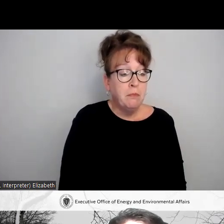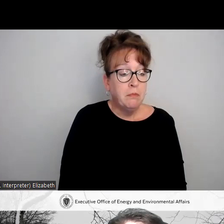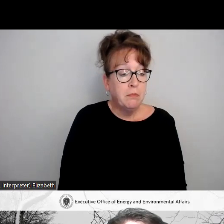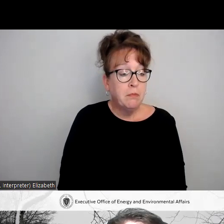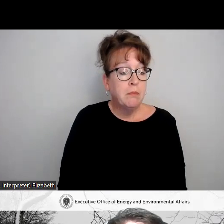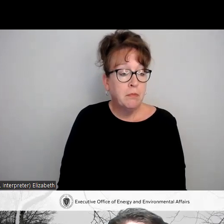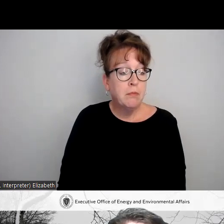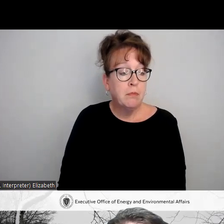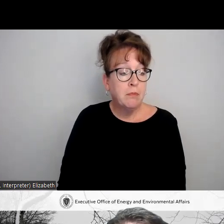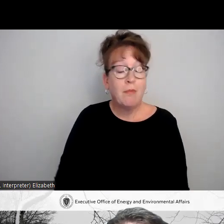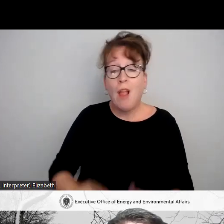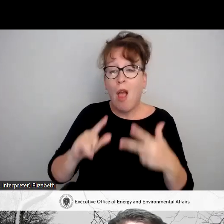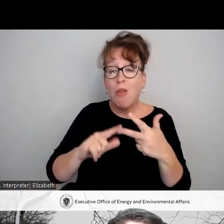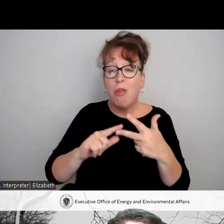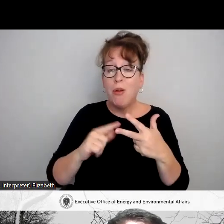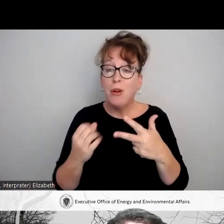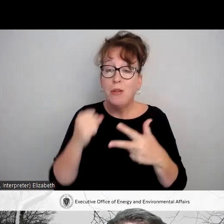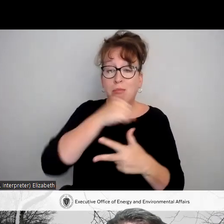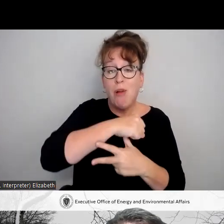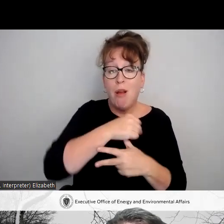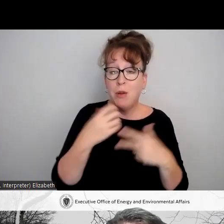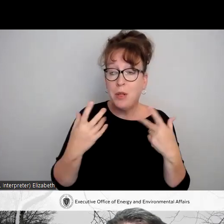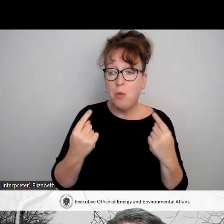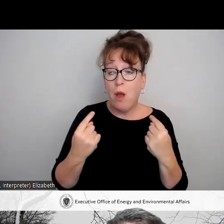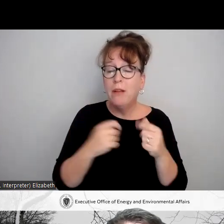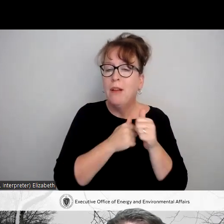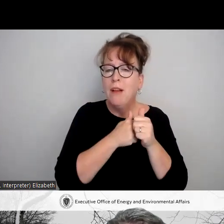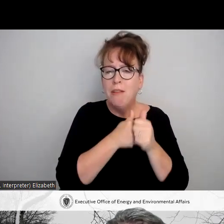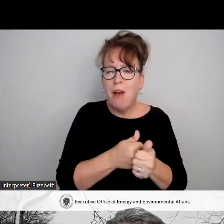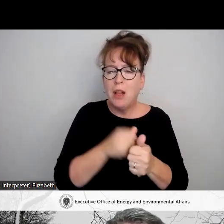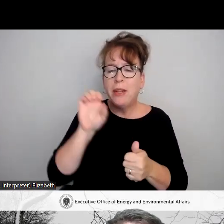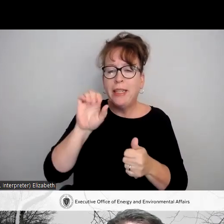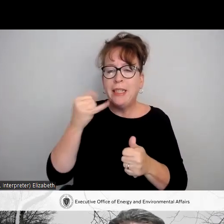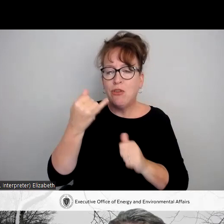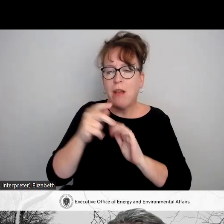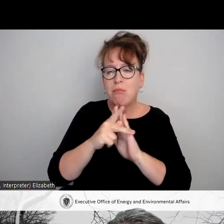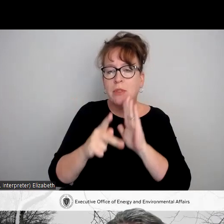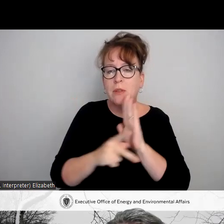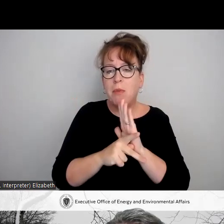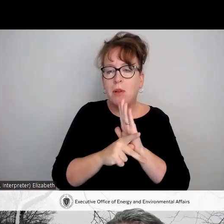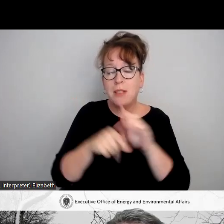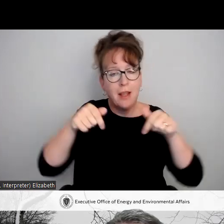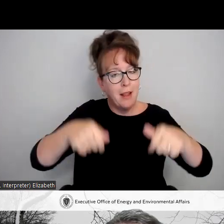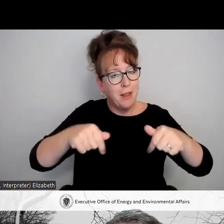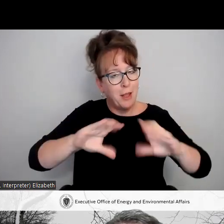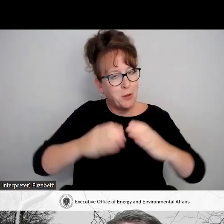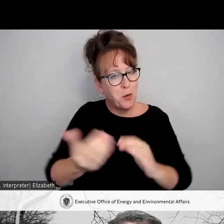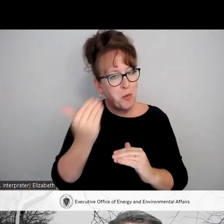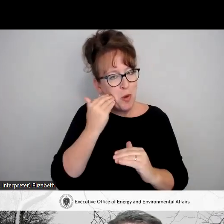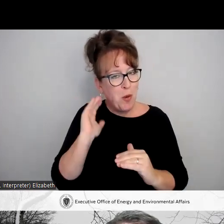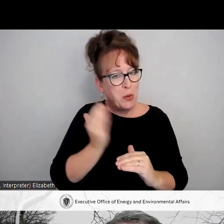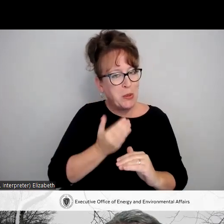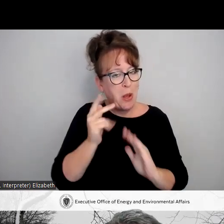A third priority for us is adhering to environmental justice principles. This group knows what those principles